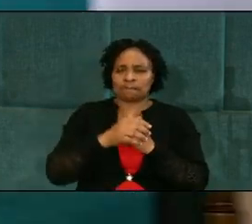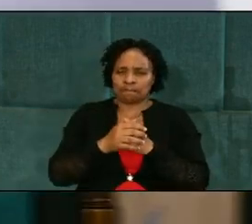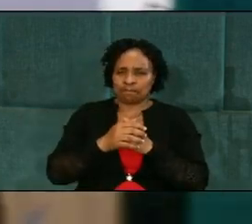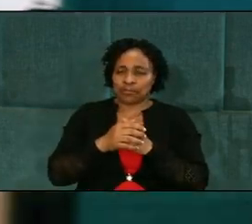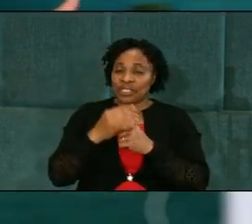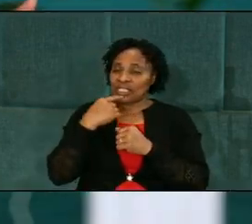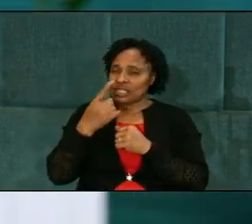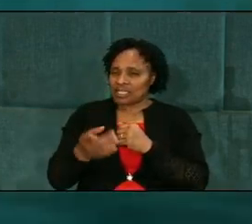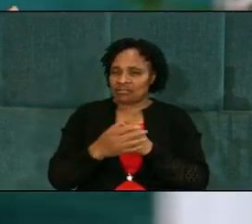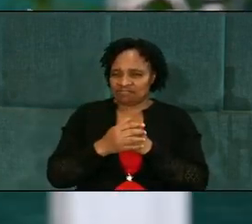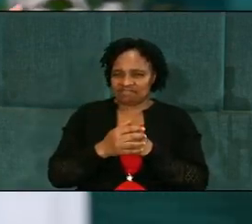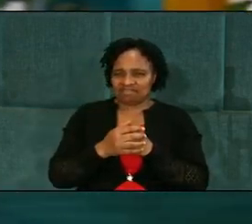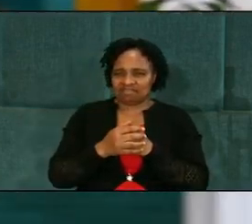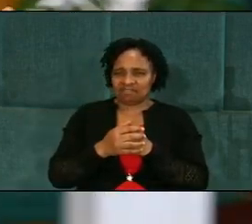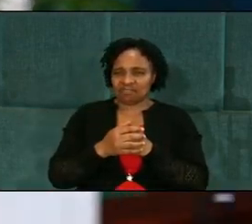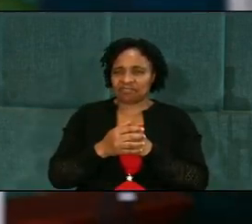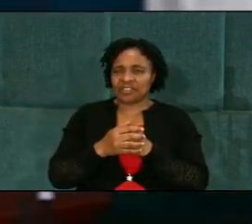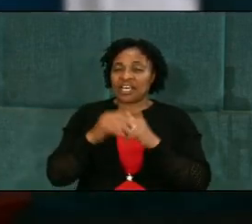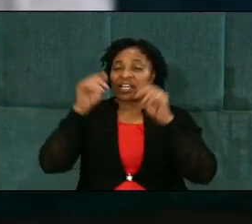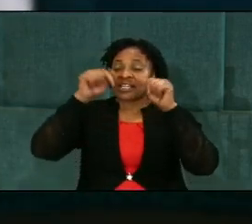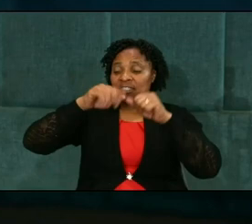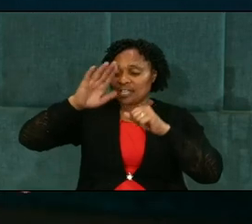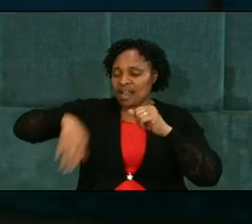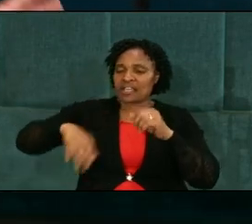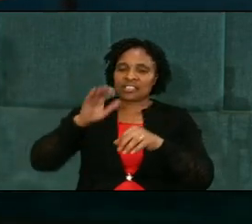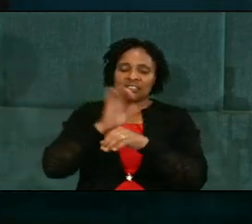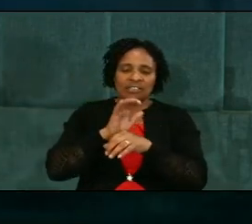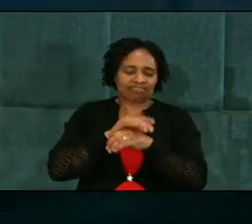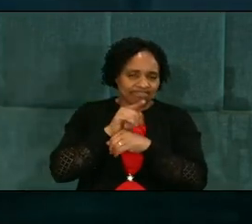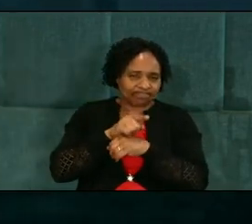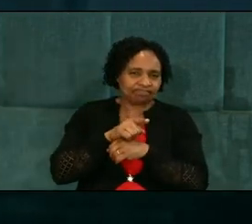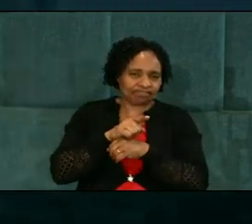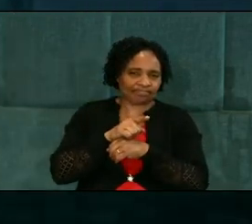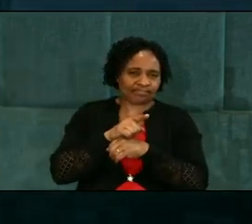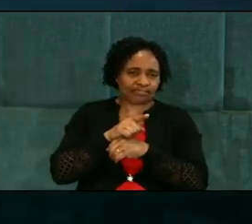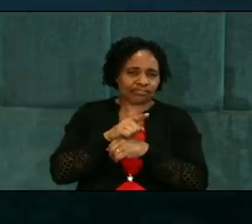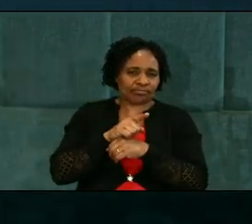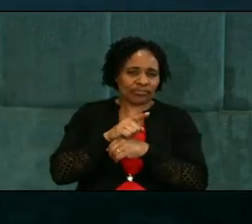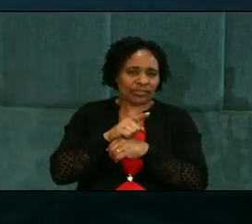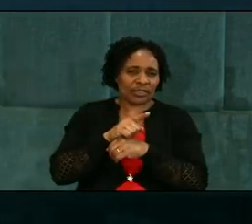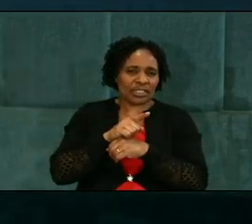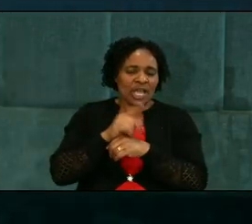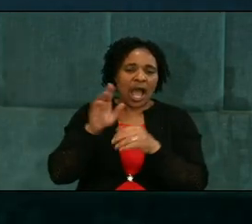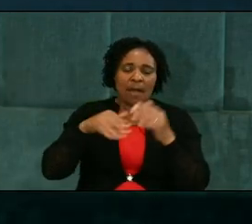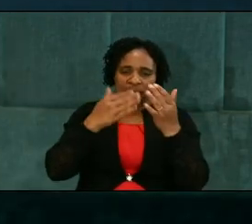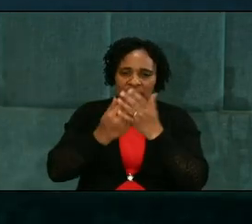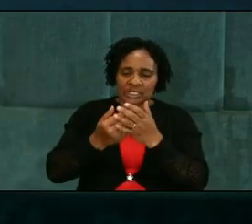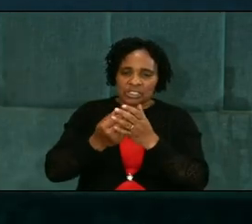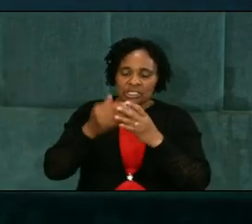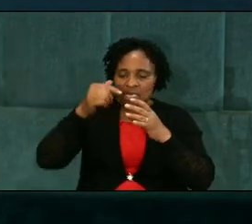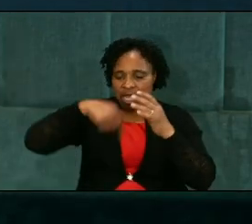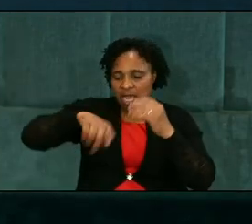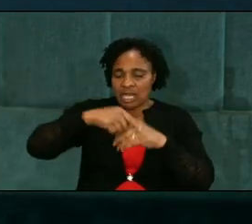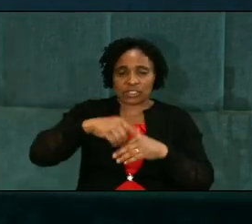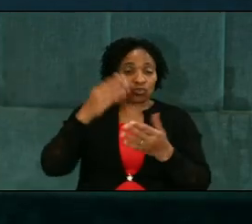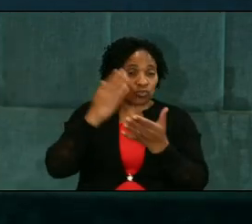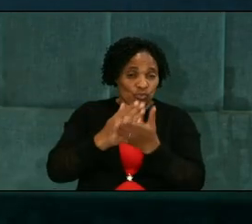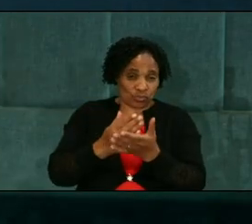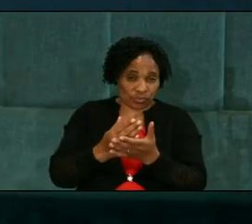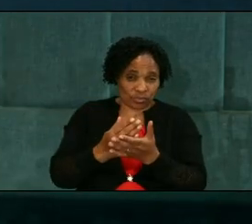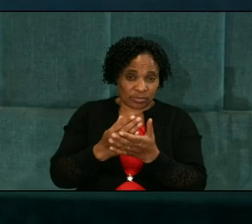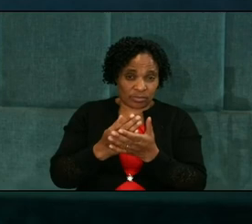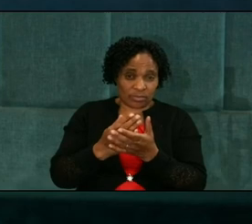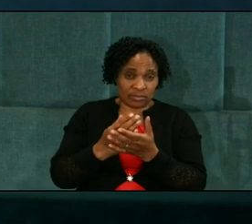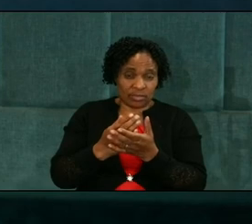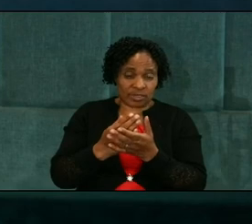So she says that this last day church, this seventh church, has its application on us. Here's the SDA